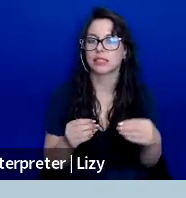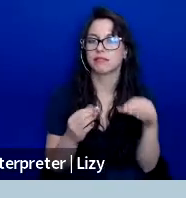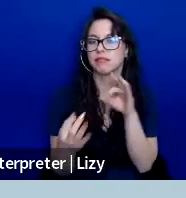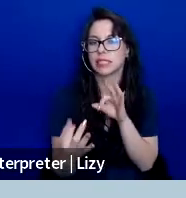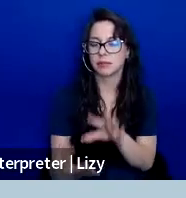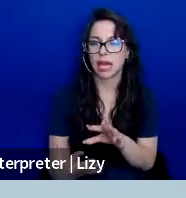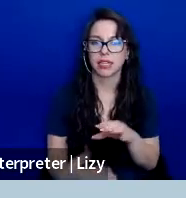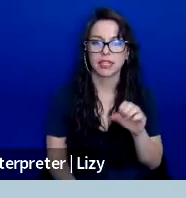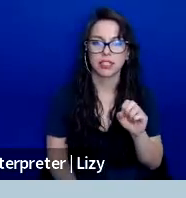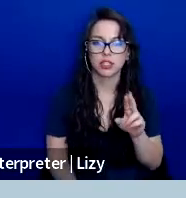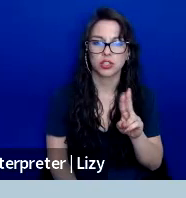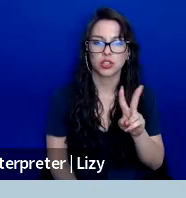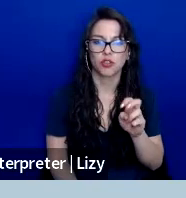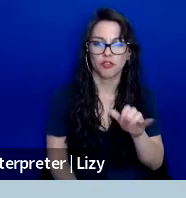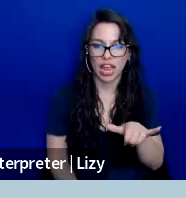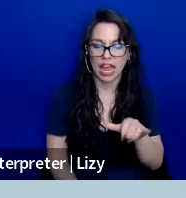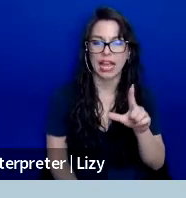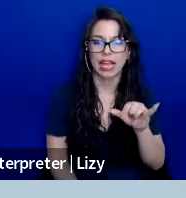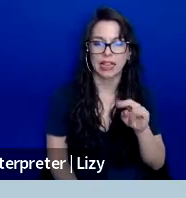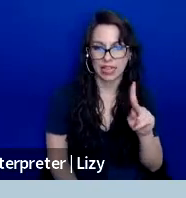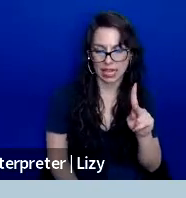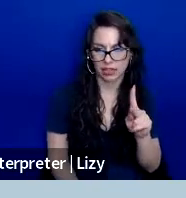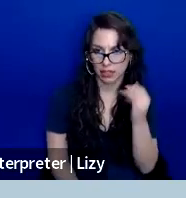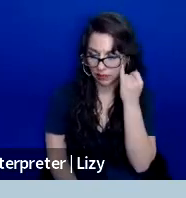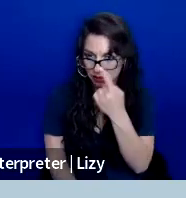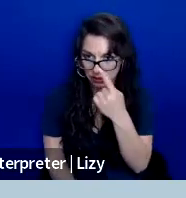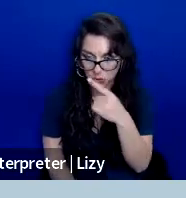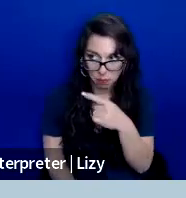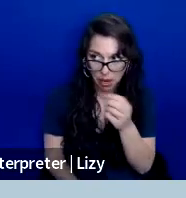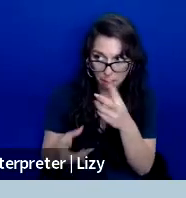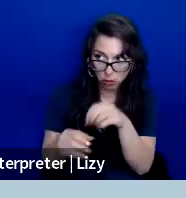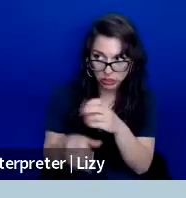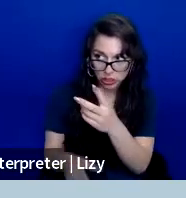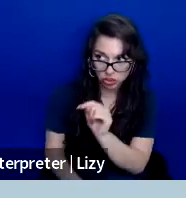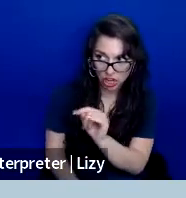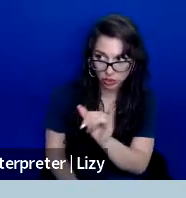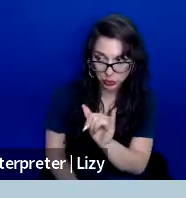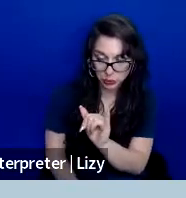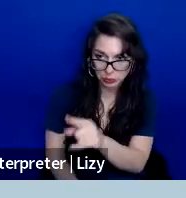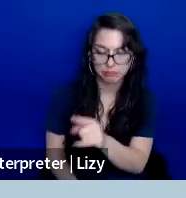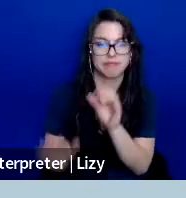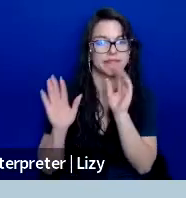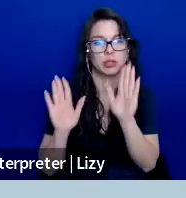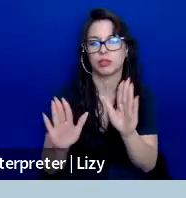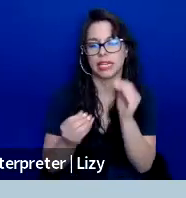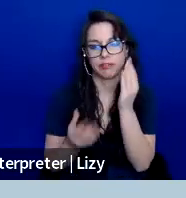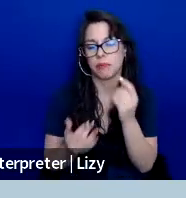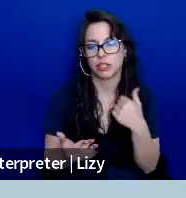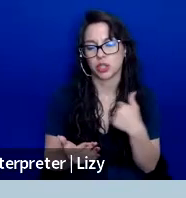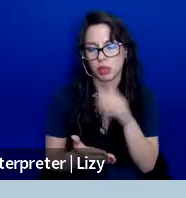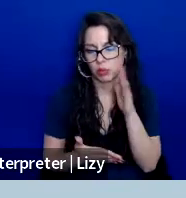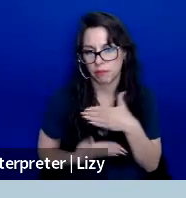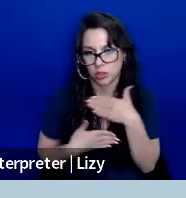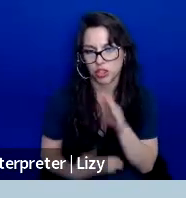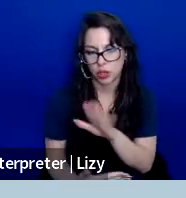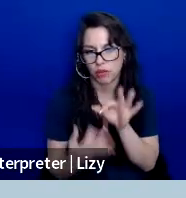please drop that in the chat to facilitate that information. We greatly appreciate that. Again, we want to thank you on behalf